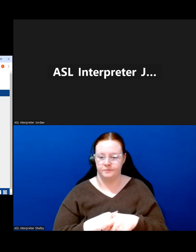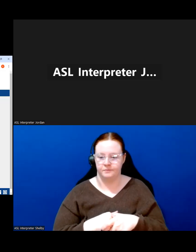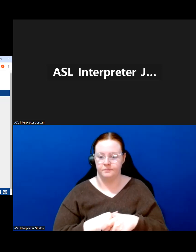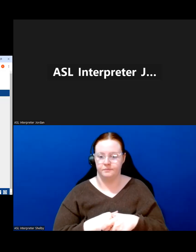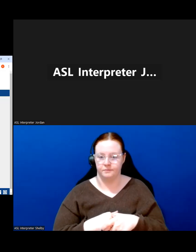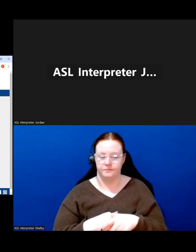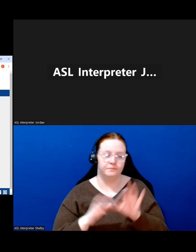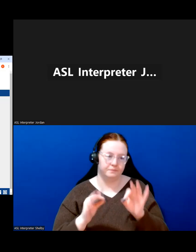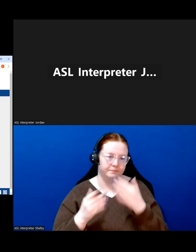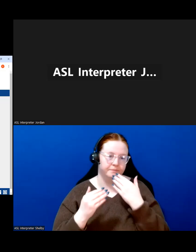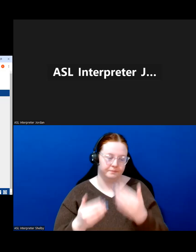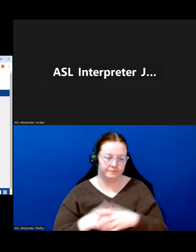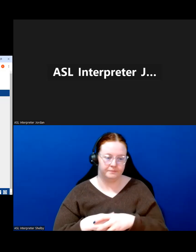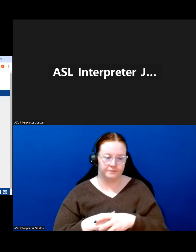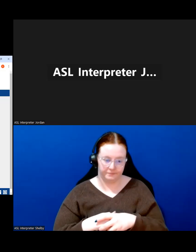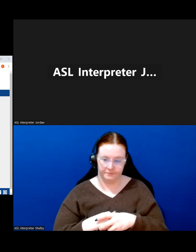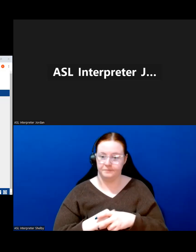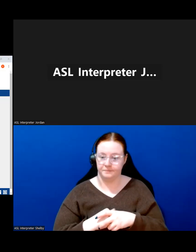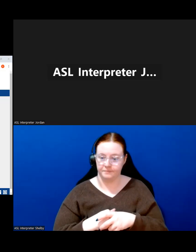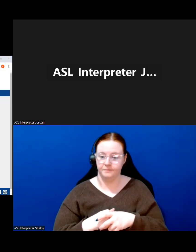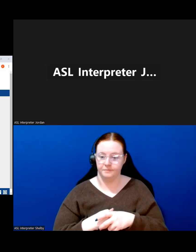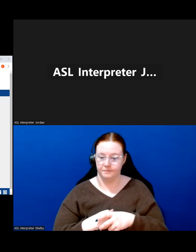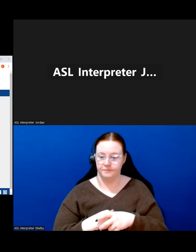right, thank you. Yeah.